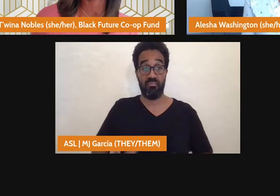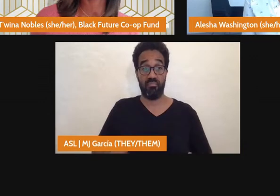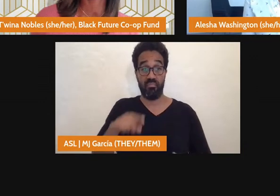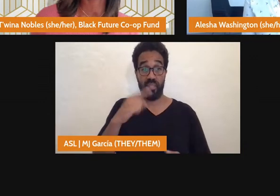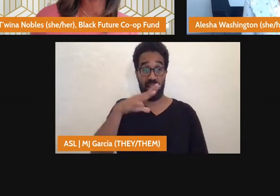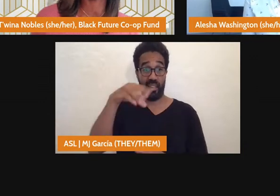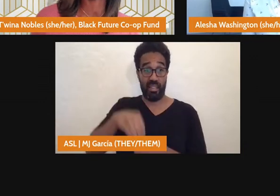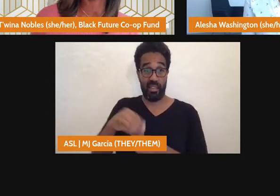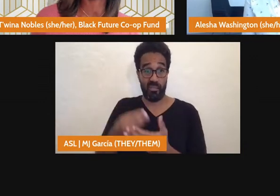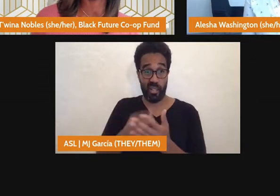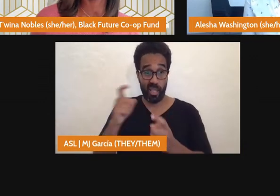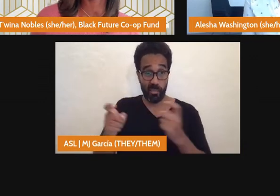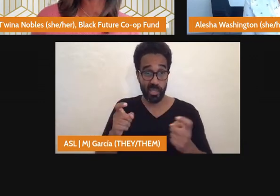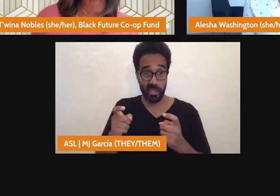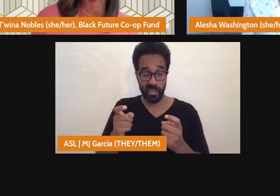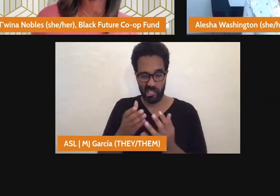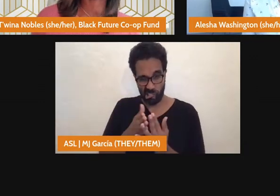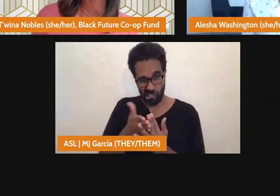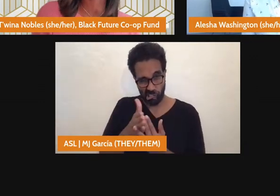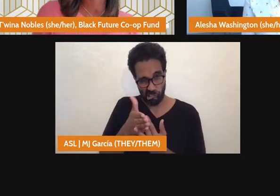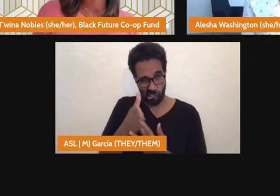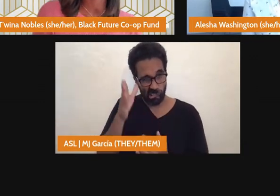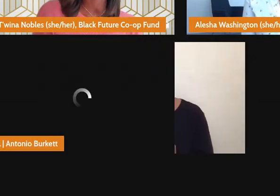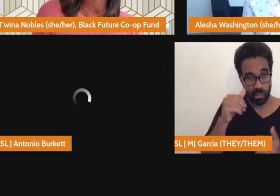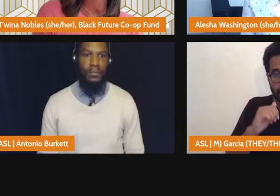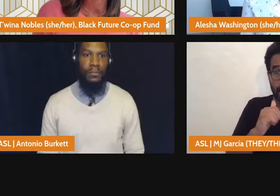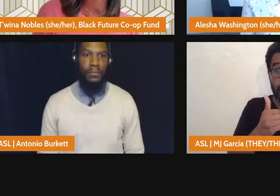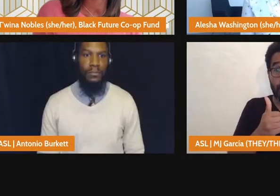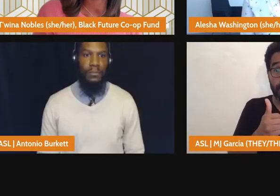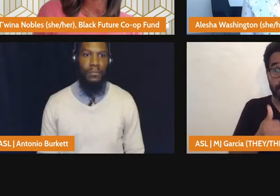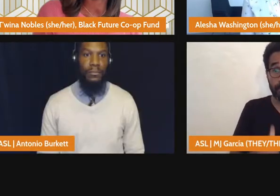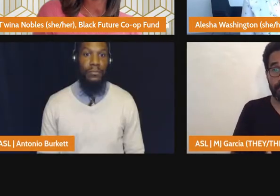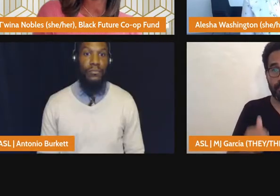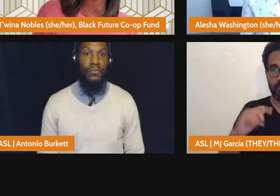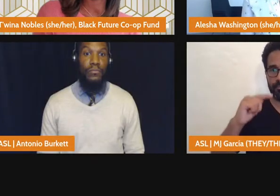philanthropy and just trying to push through and do this work?